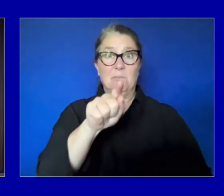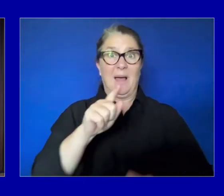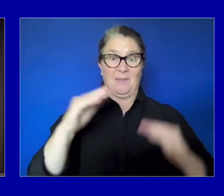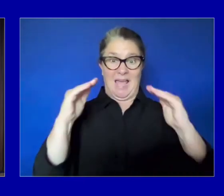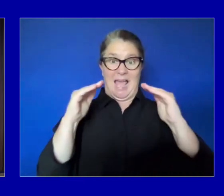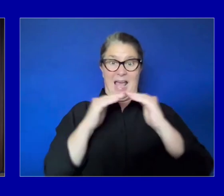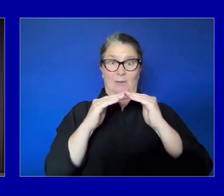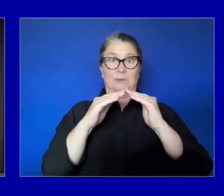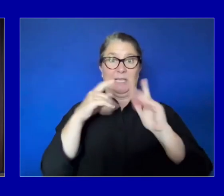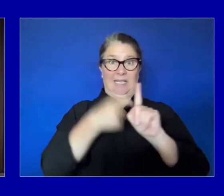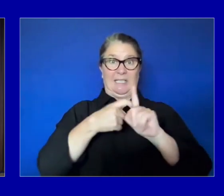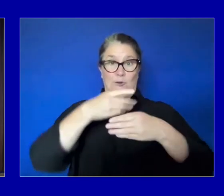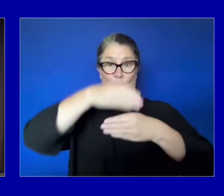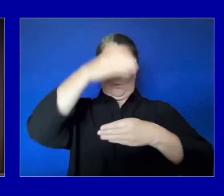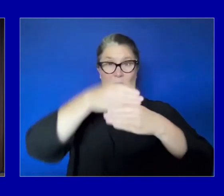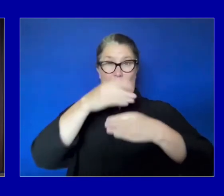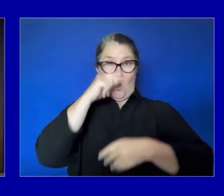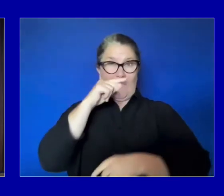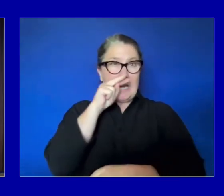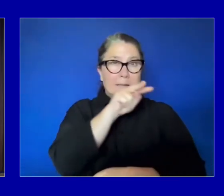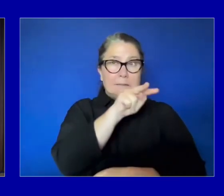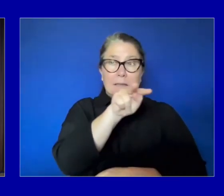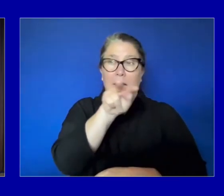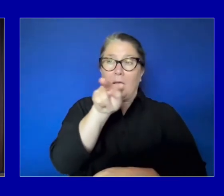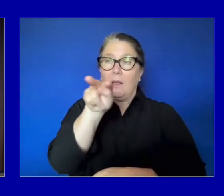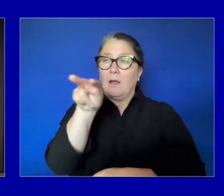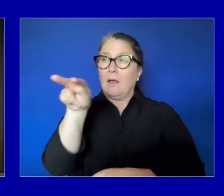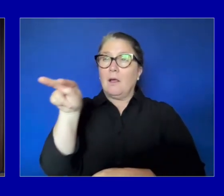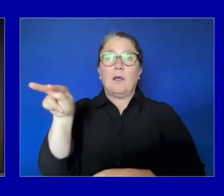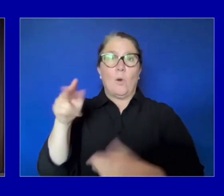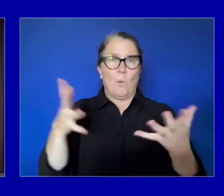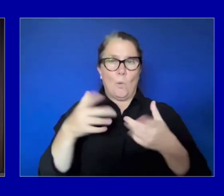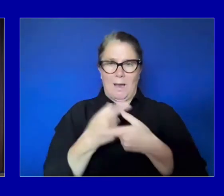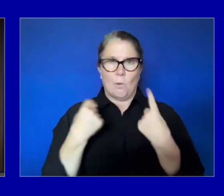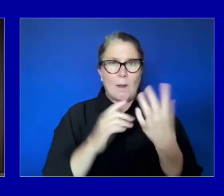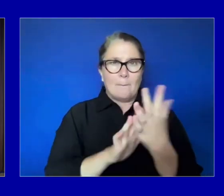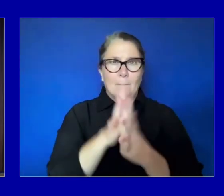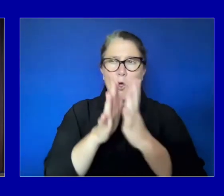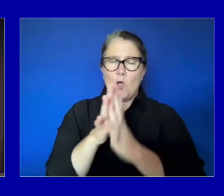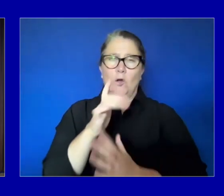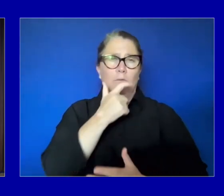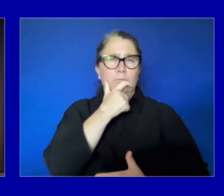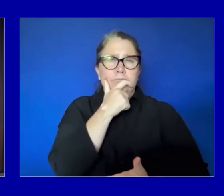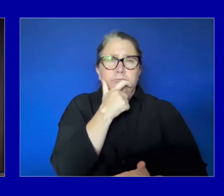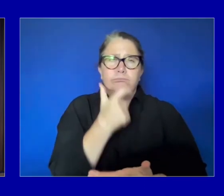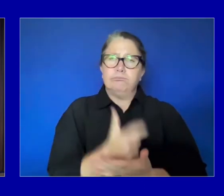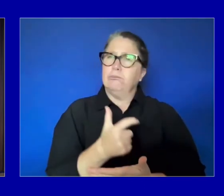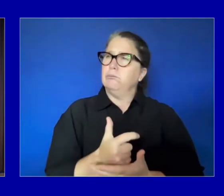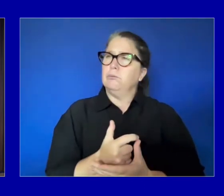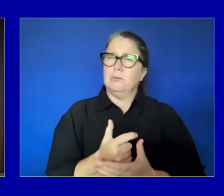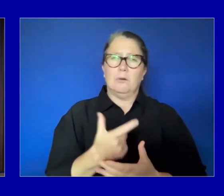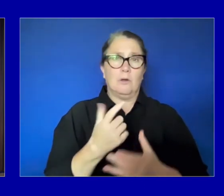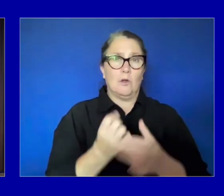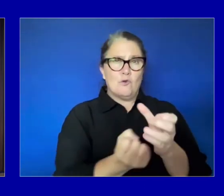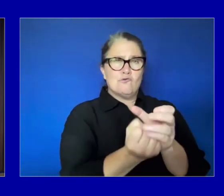exactly where we burnt, uh, because of the incredible growth. It was such a good lesson for us. And